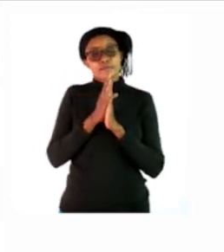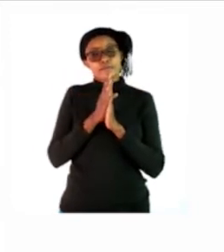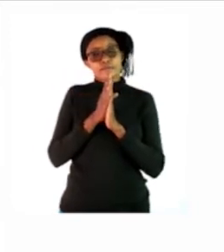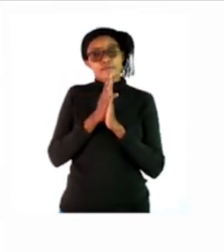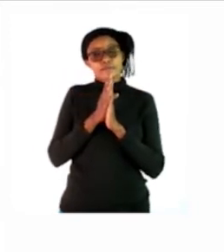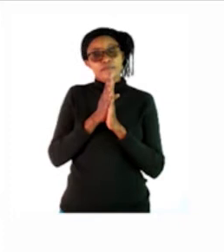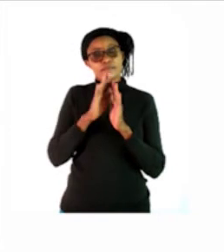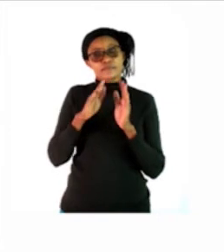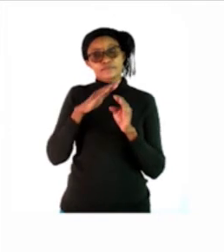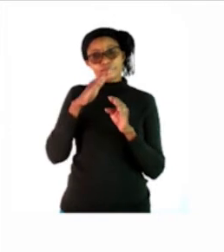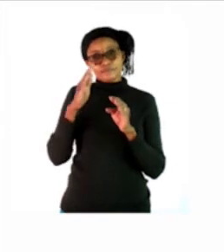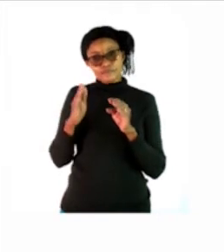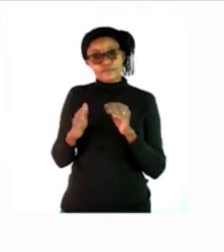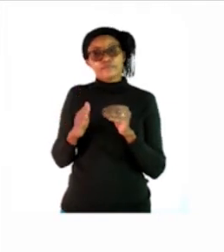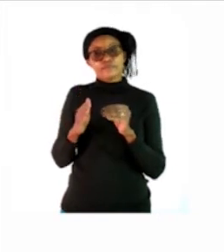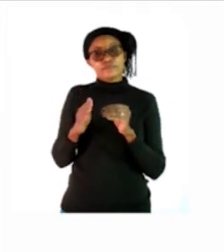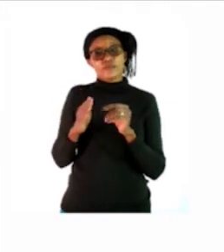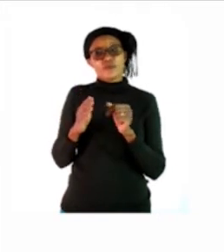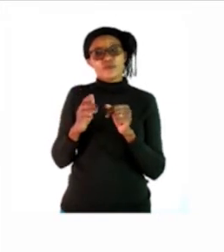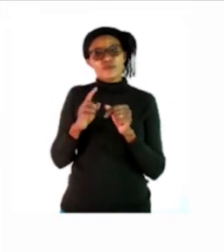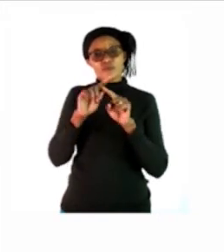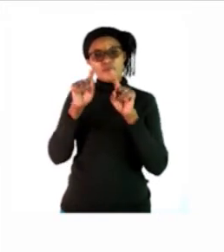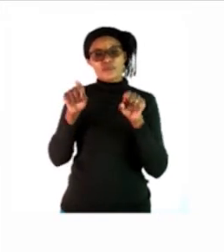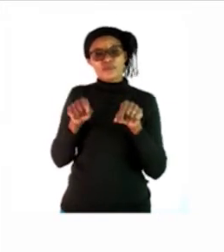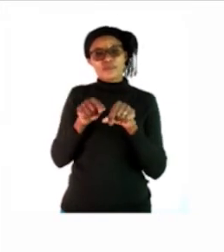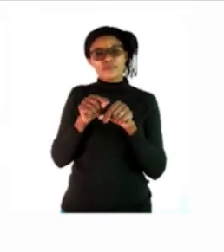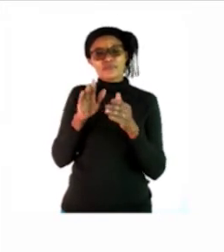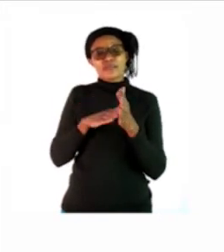Next to that, what picture is that? That is a